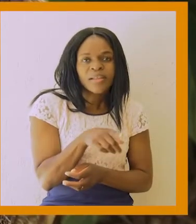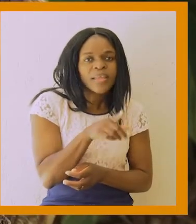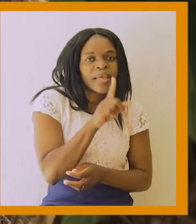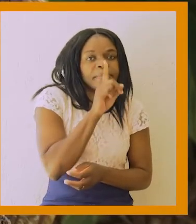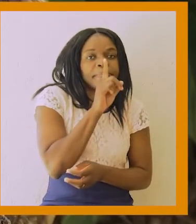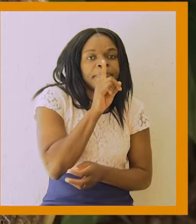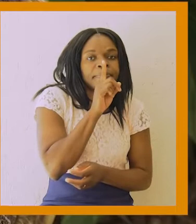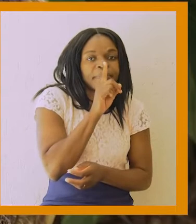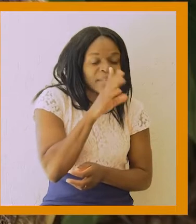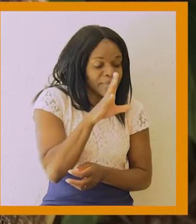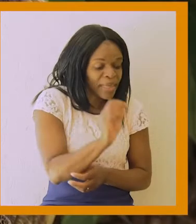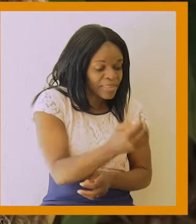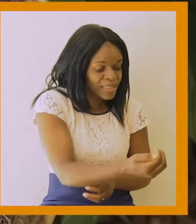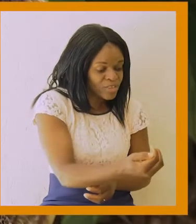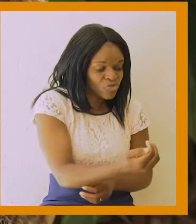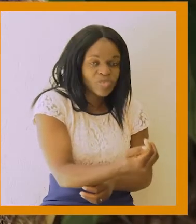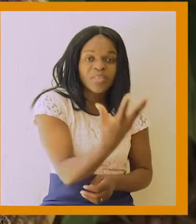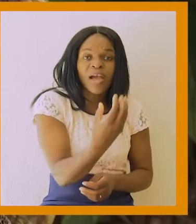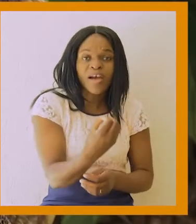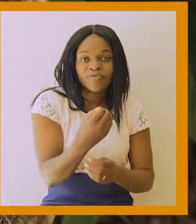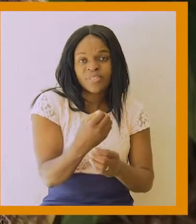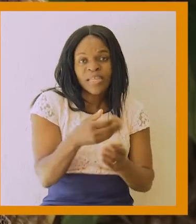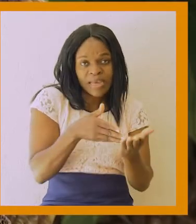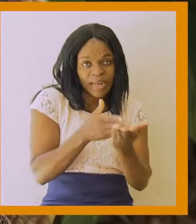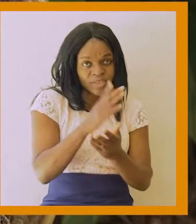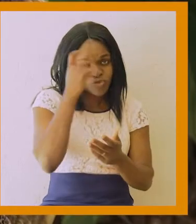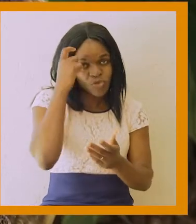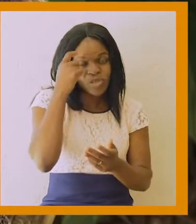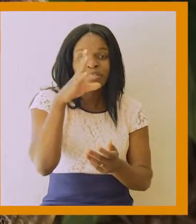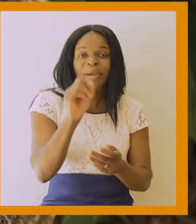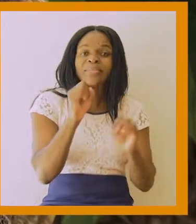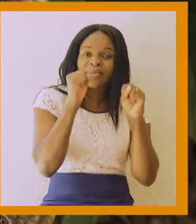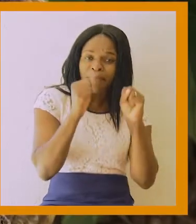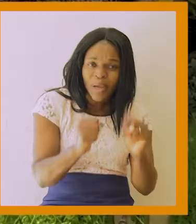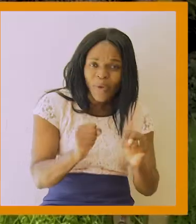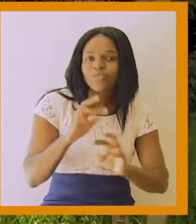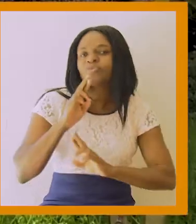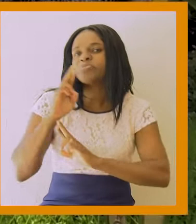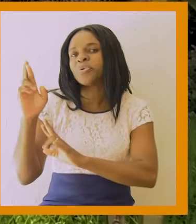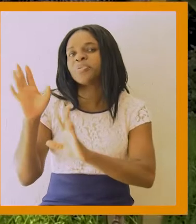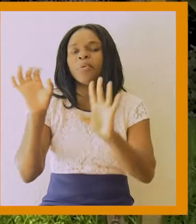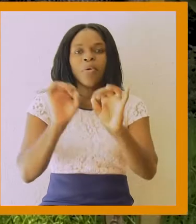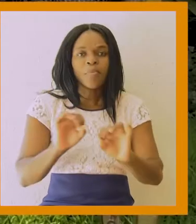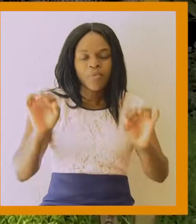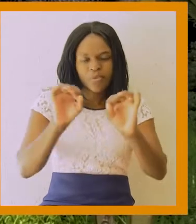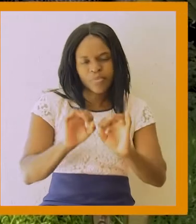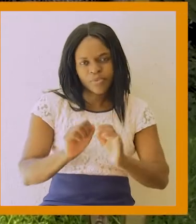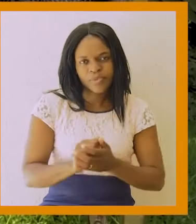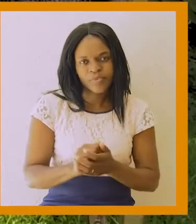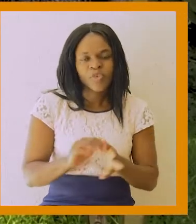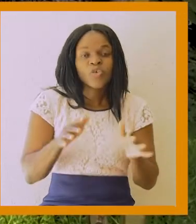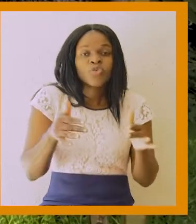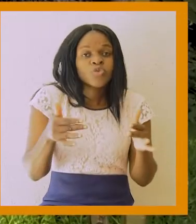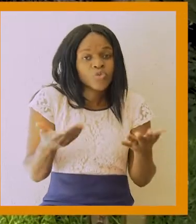Mm-hmm. They might know their rights, but they have no power to voice it. So it takes up